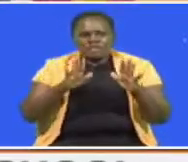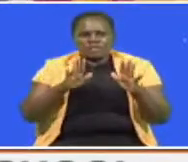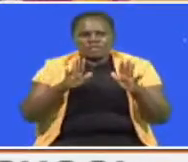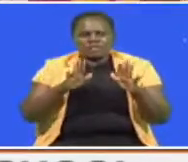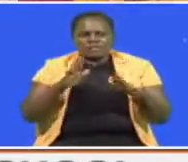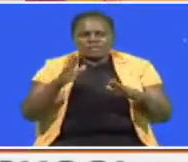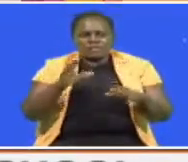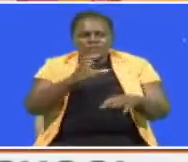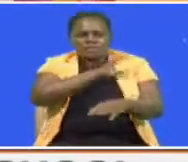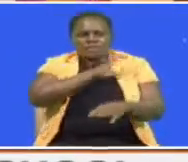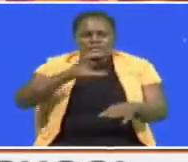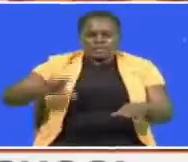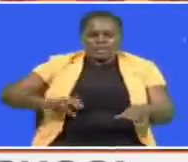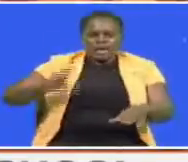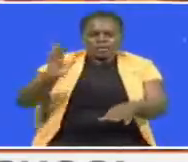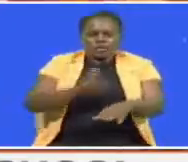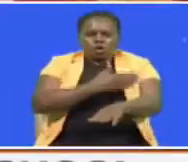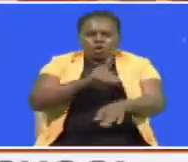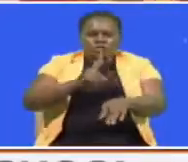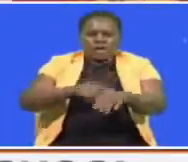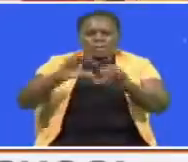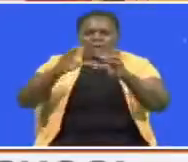Christian song.